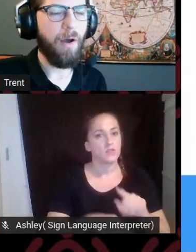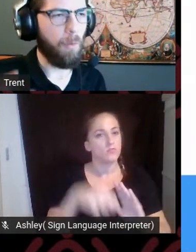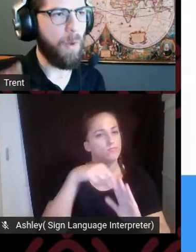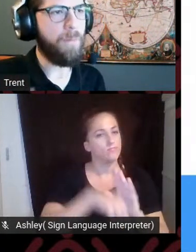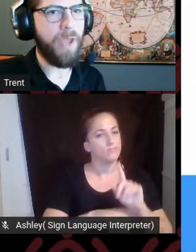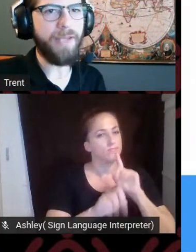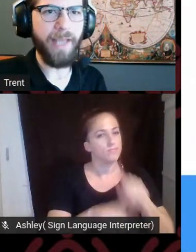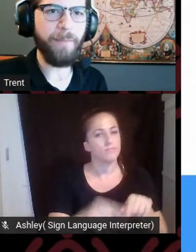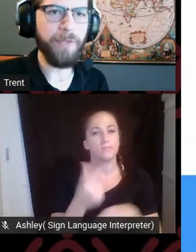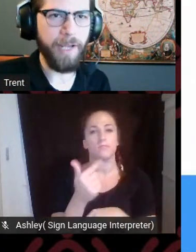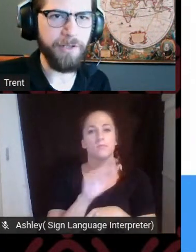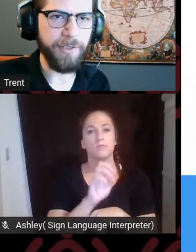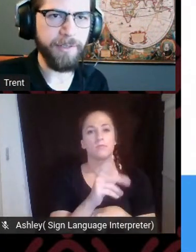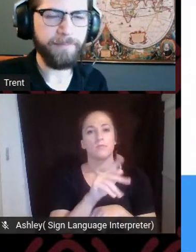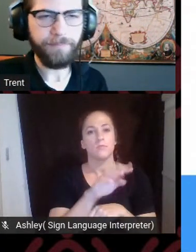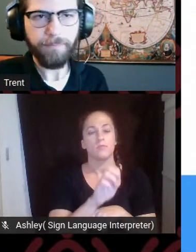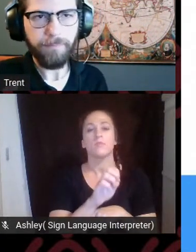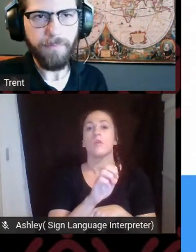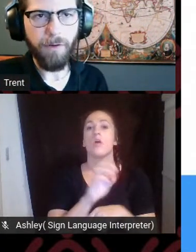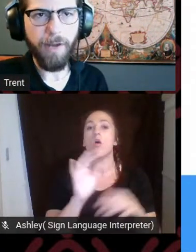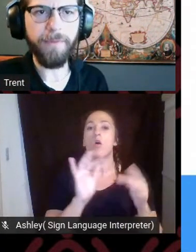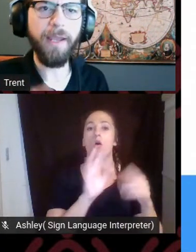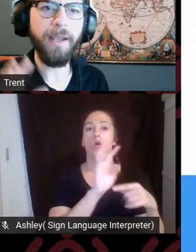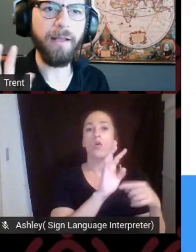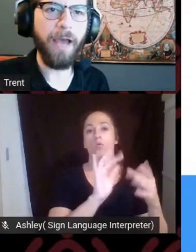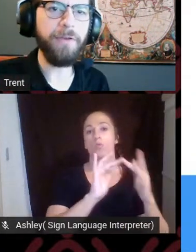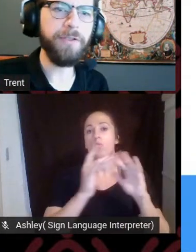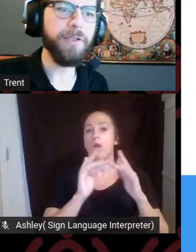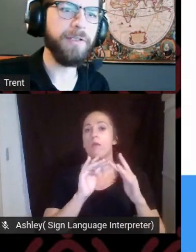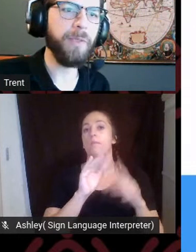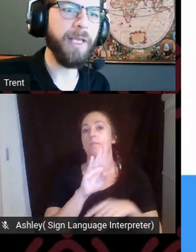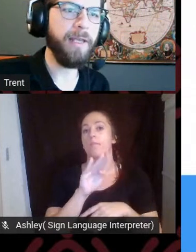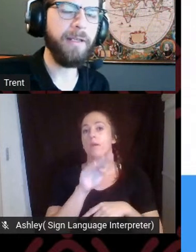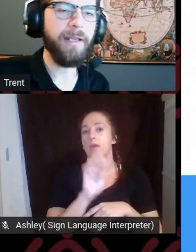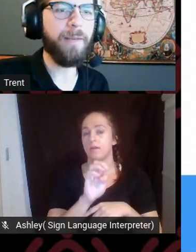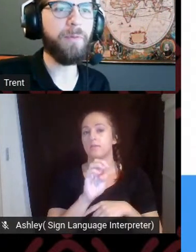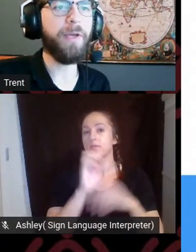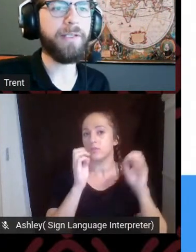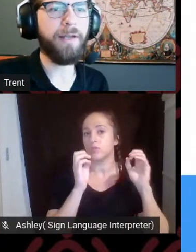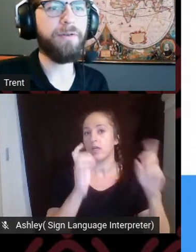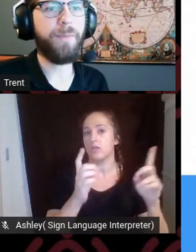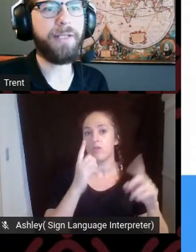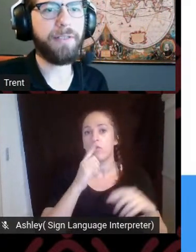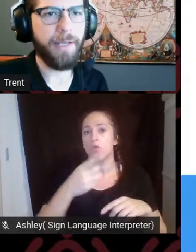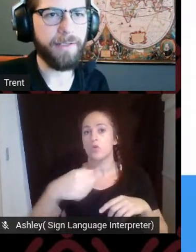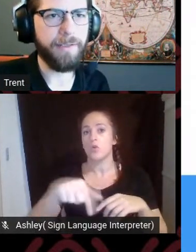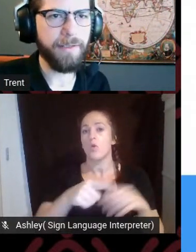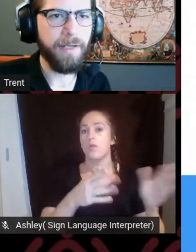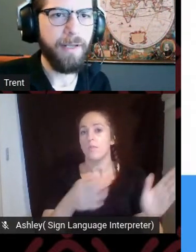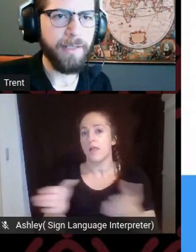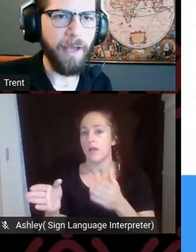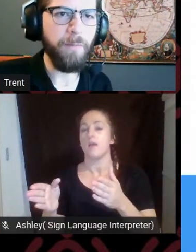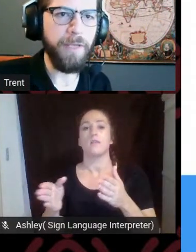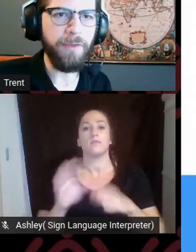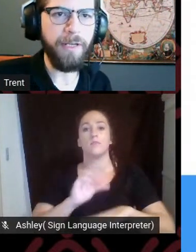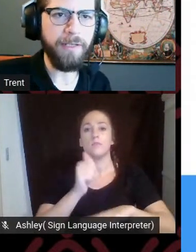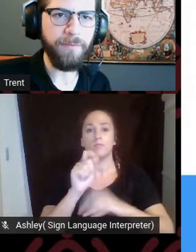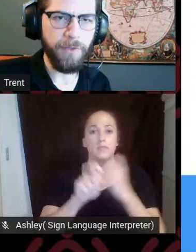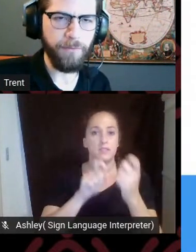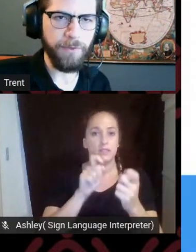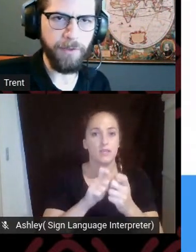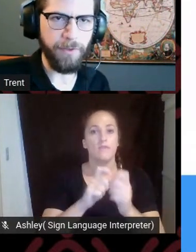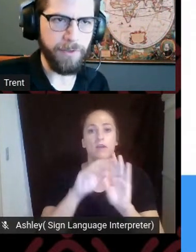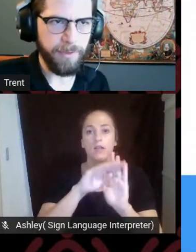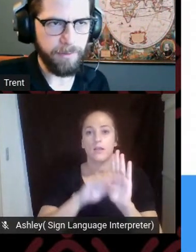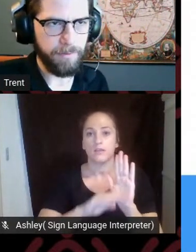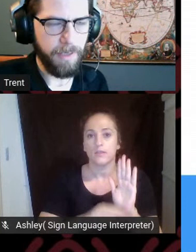tools are web-based applications, right? They allow you to plan and implement standards-based lessons to help meet the needs